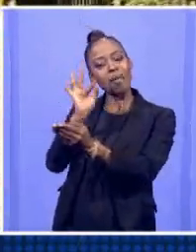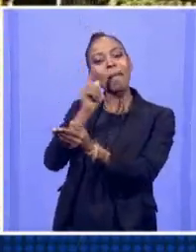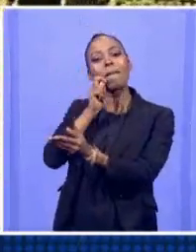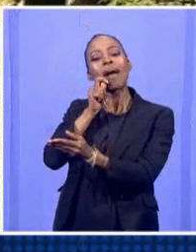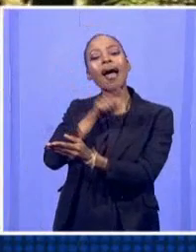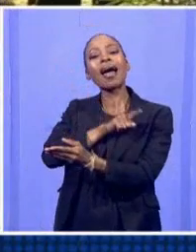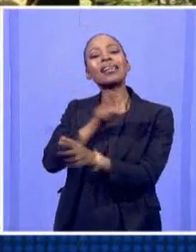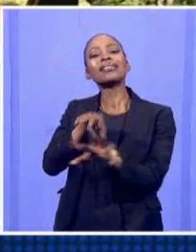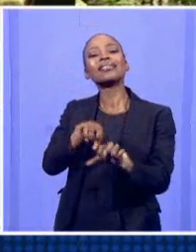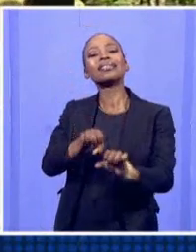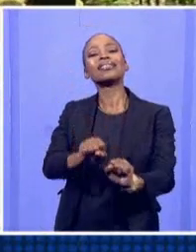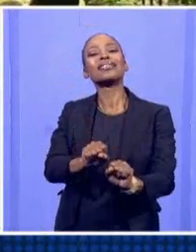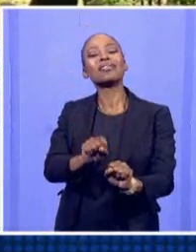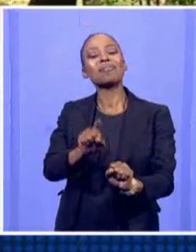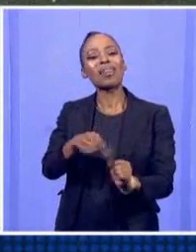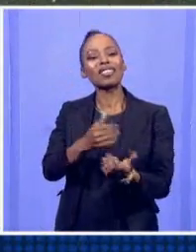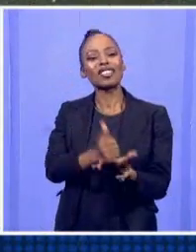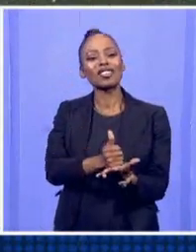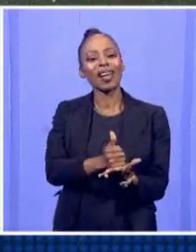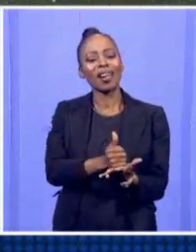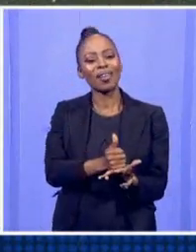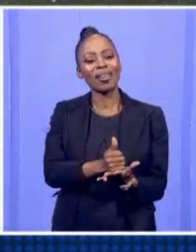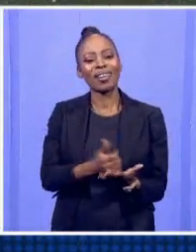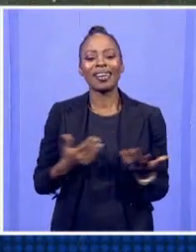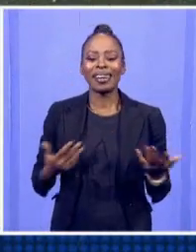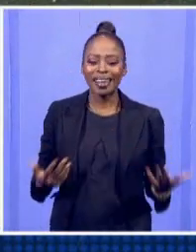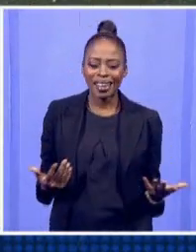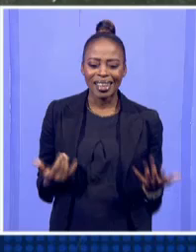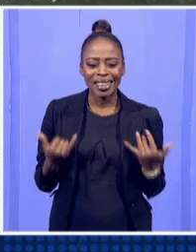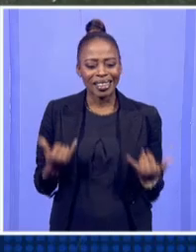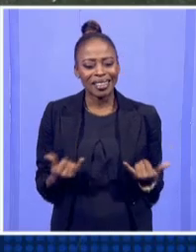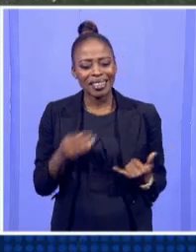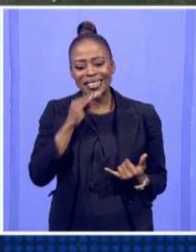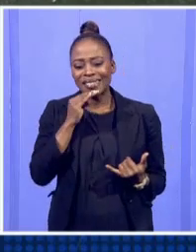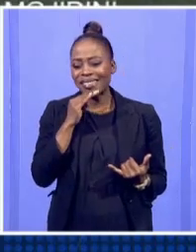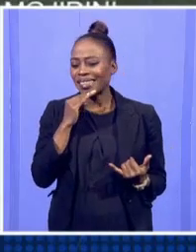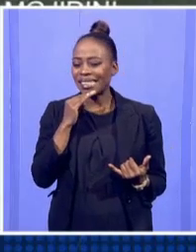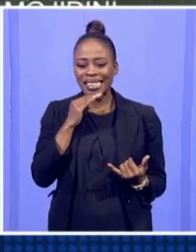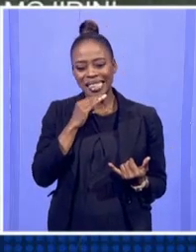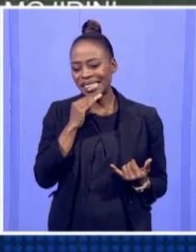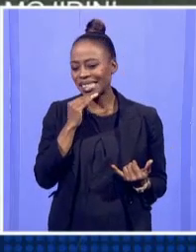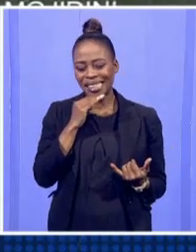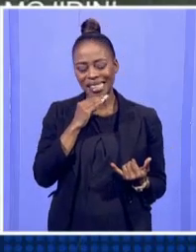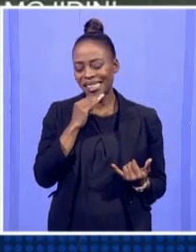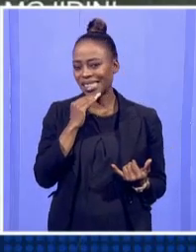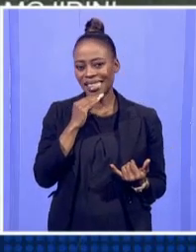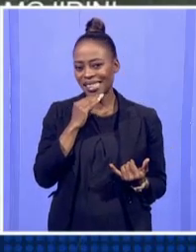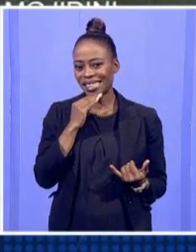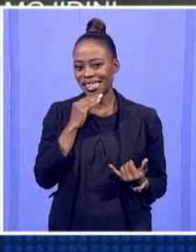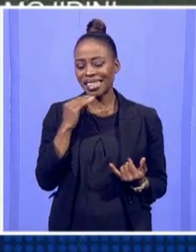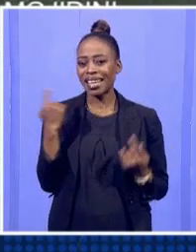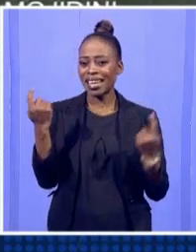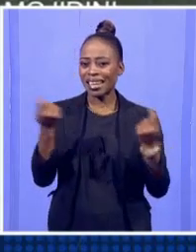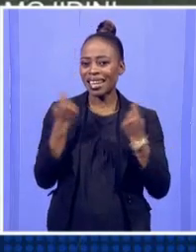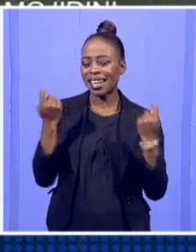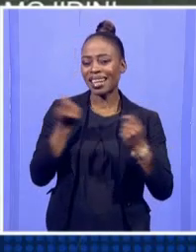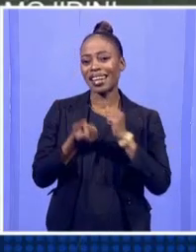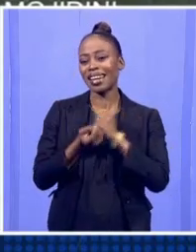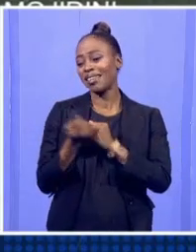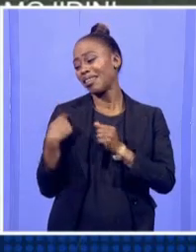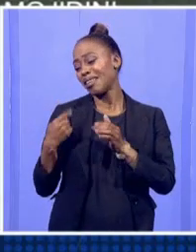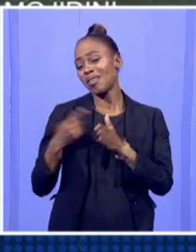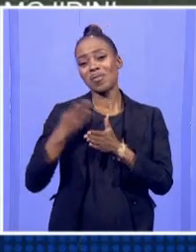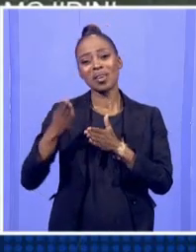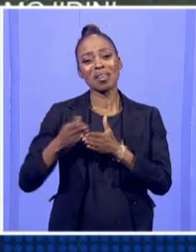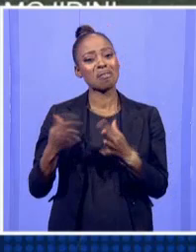must occupy that throne. So according to them, there's no basis. The ceremony that happened over this past weekend is